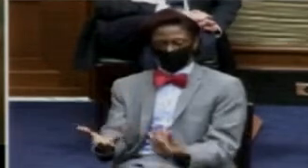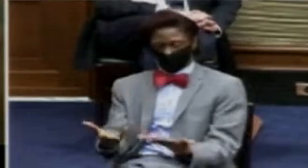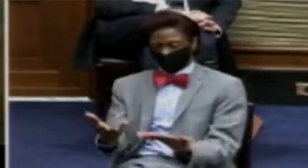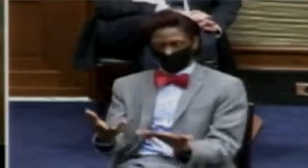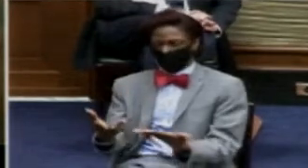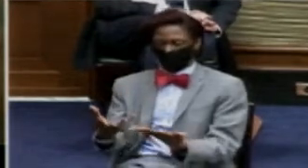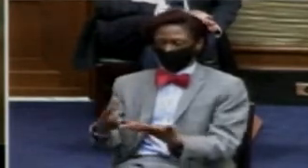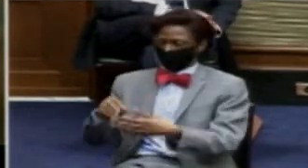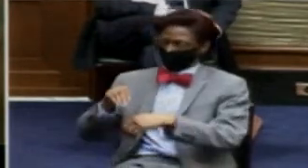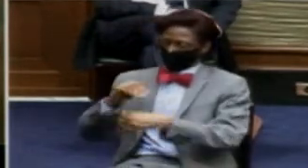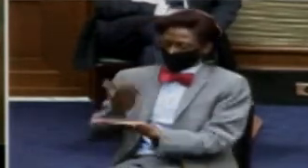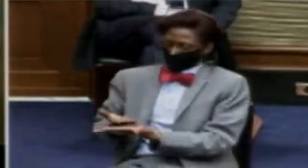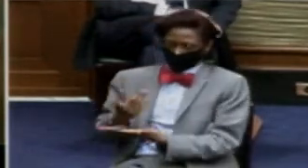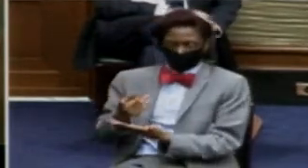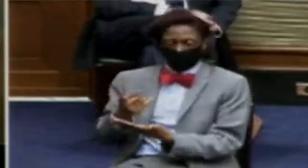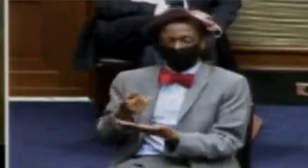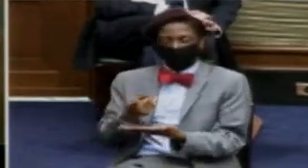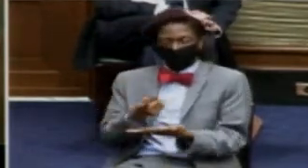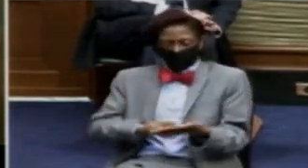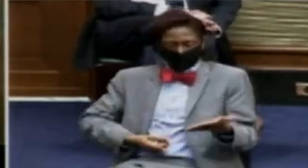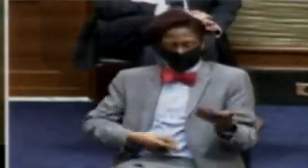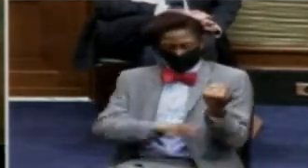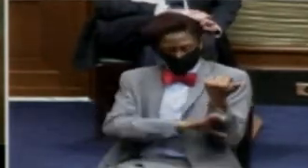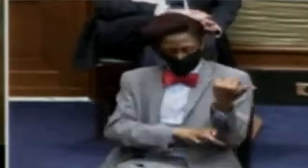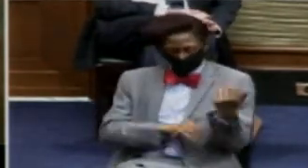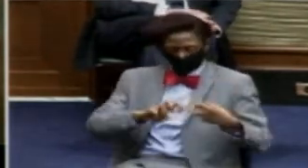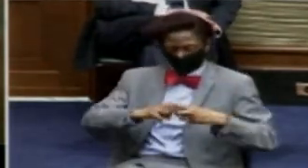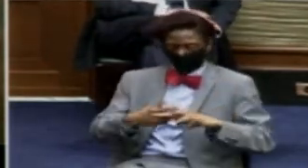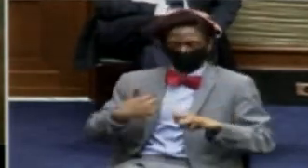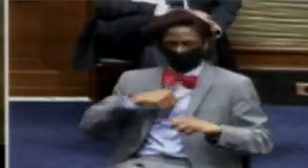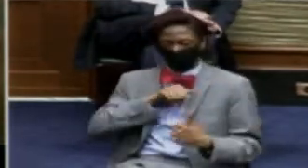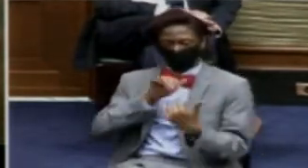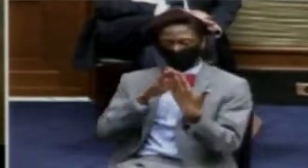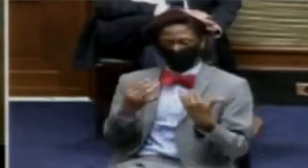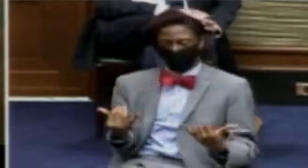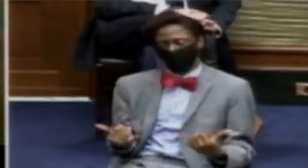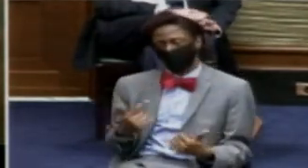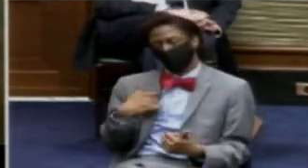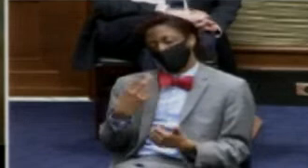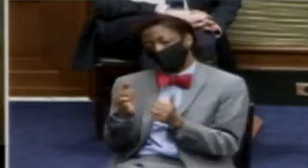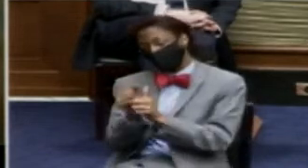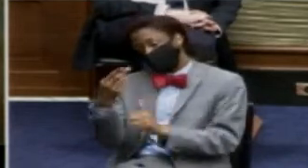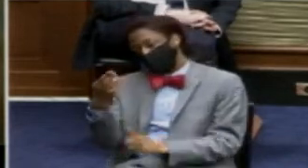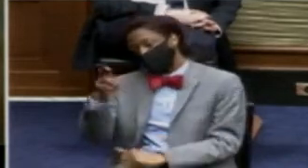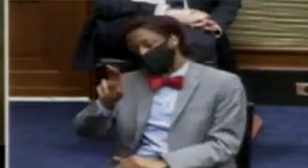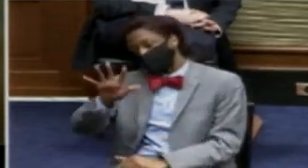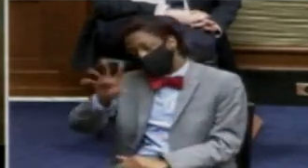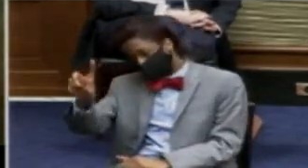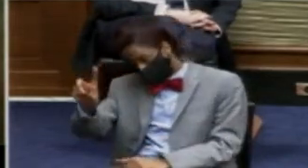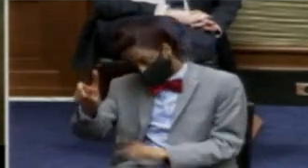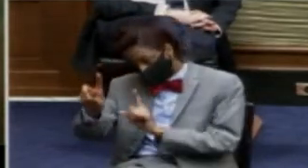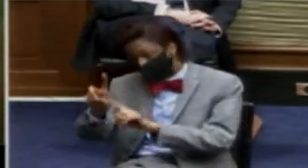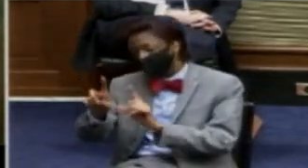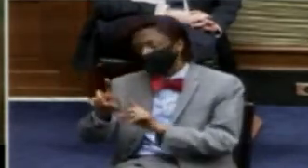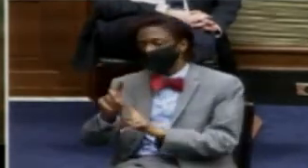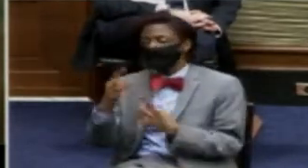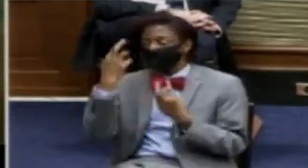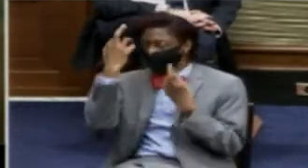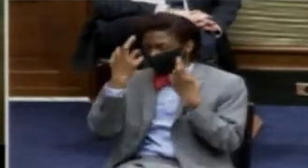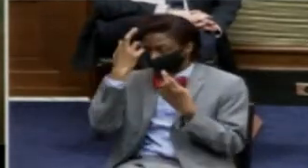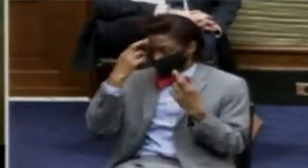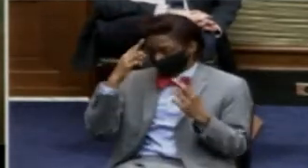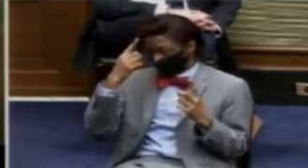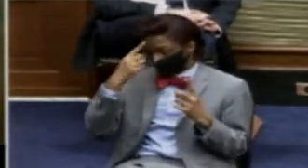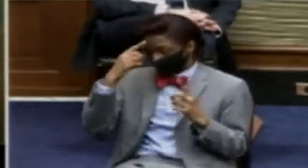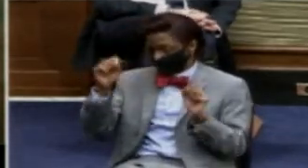constitutional issues at play today. So whereas here, with H.R. 51, reasonable minds can differ, the outcome